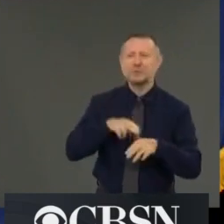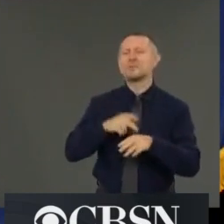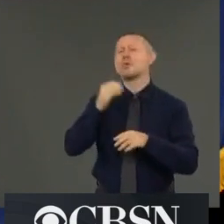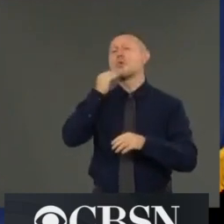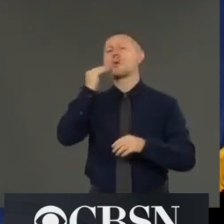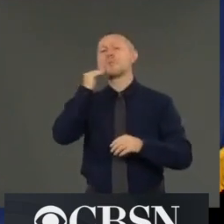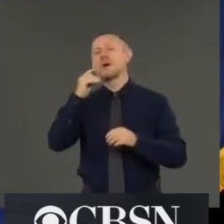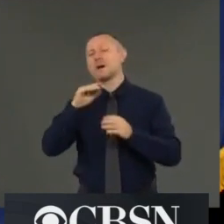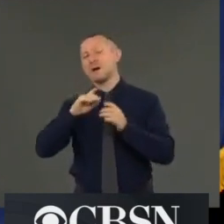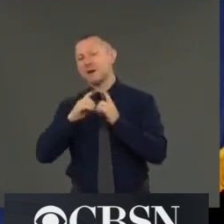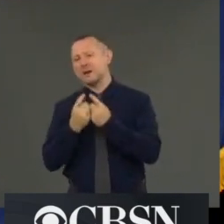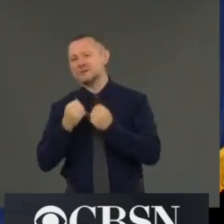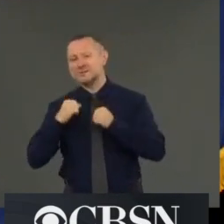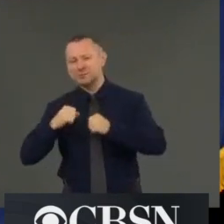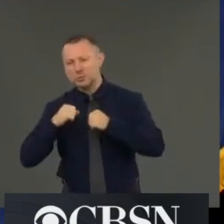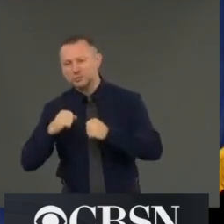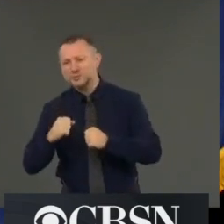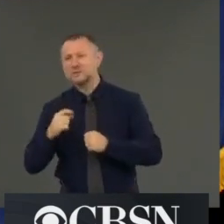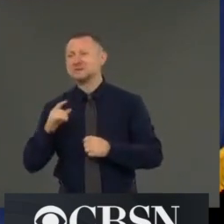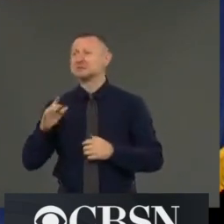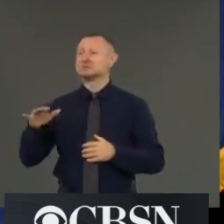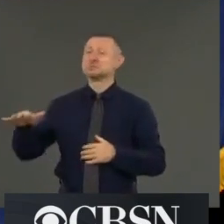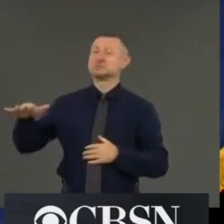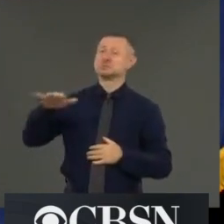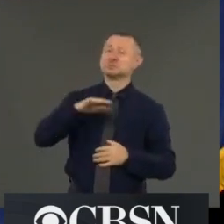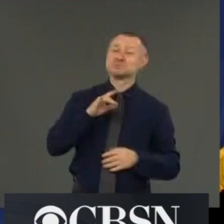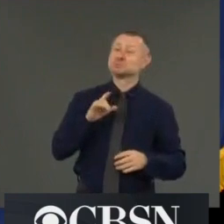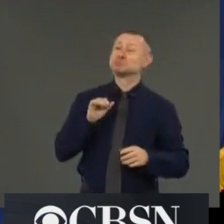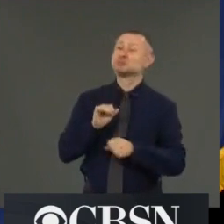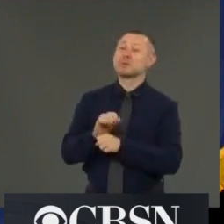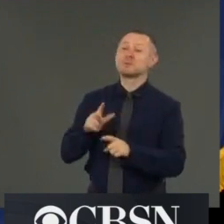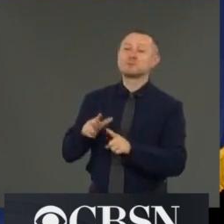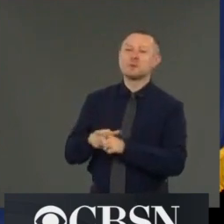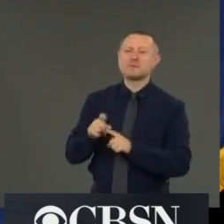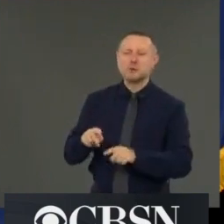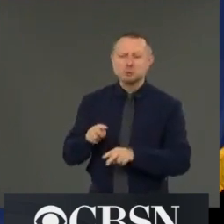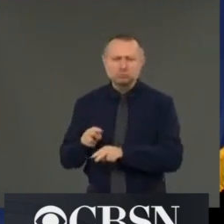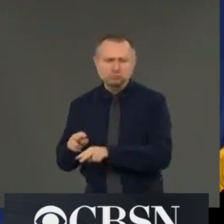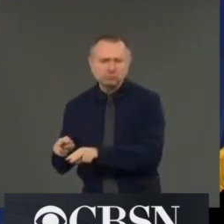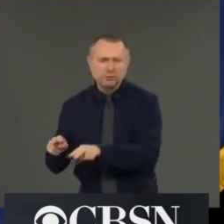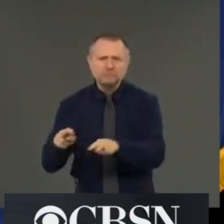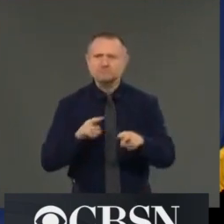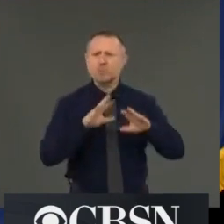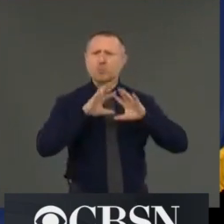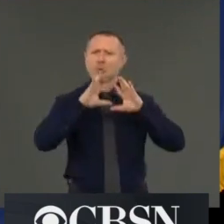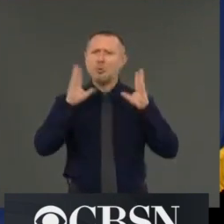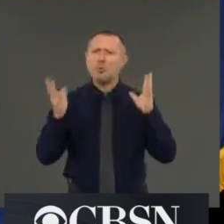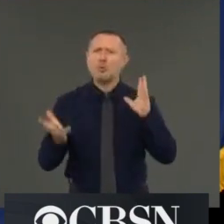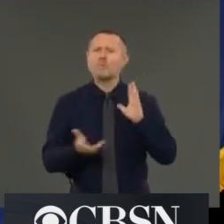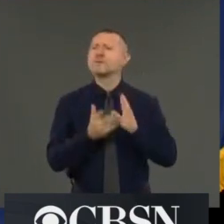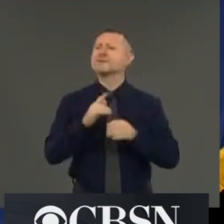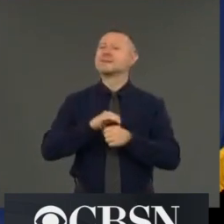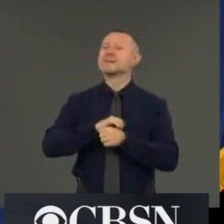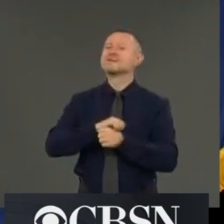job is to track global pandemics like MERS,